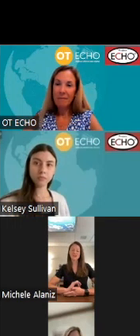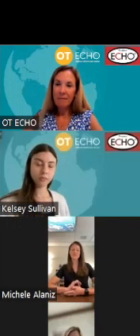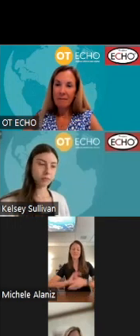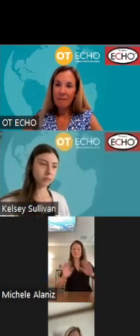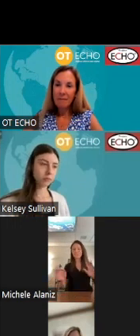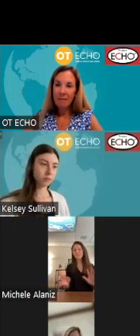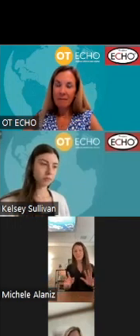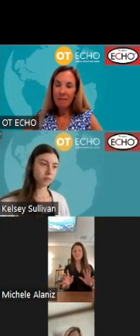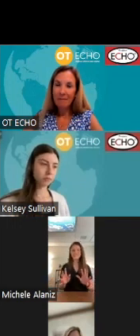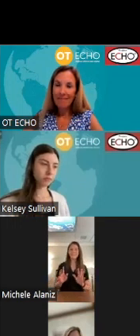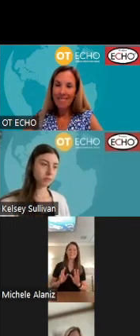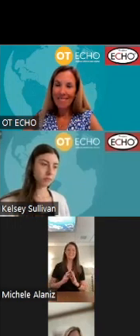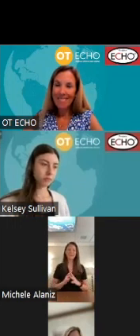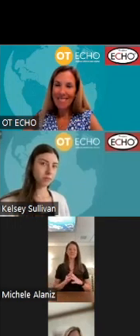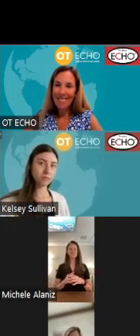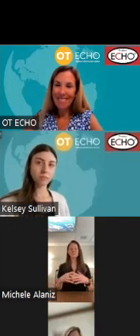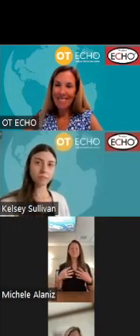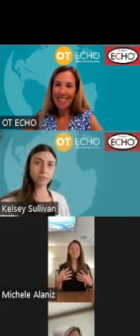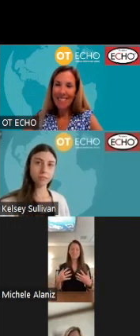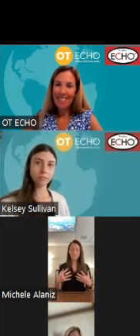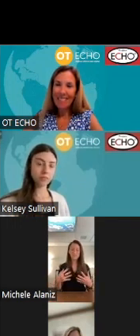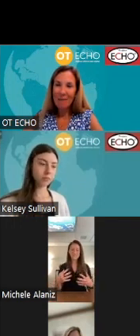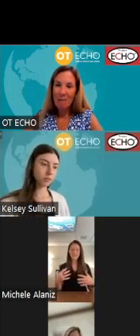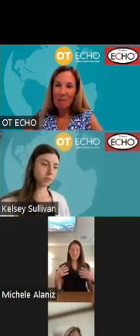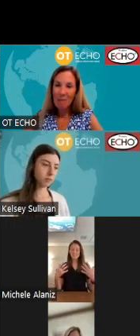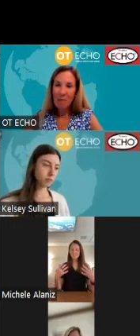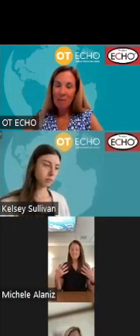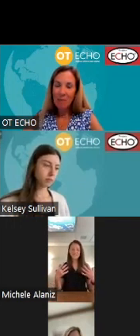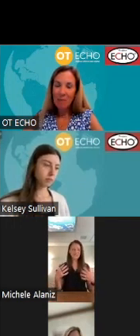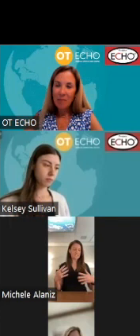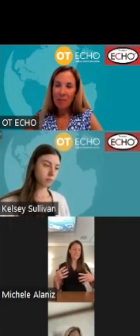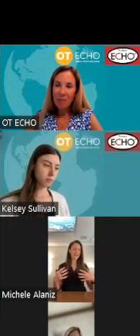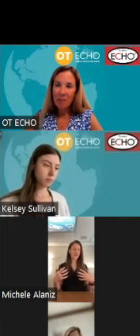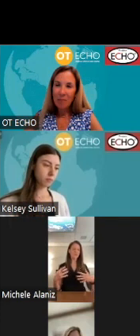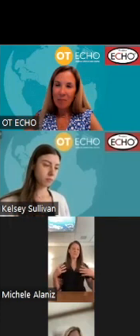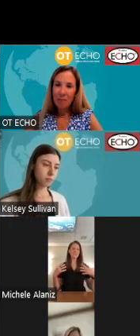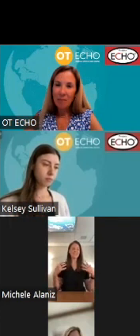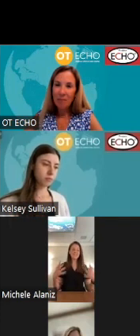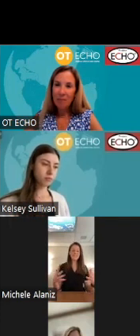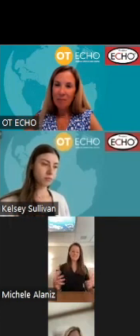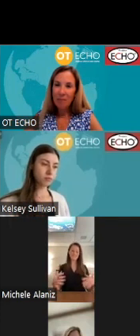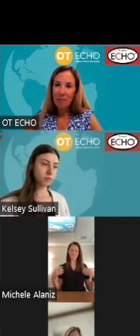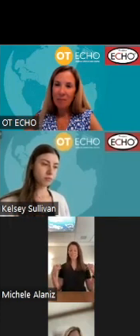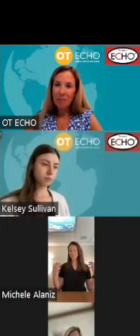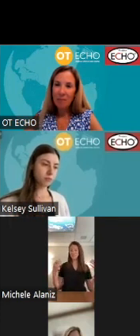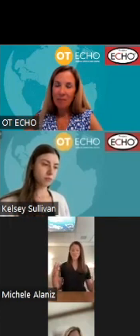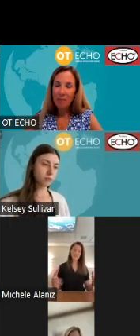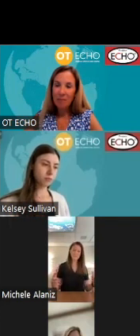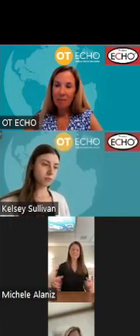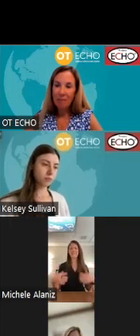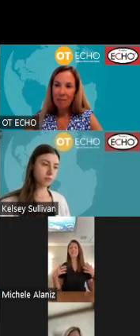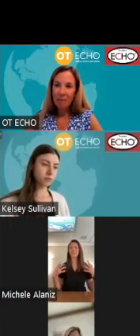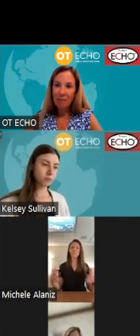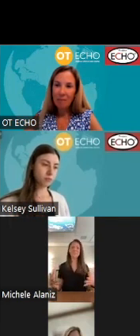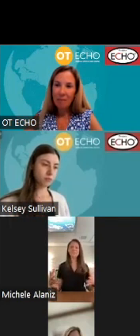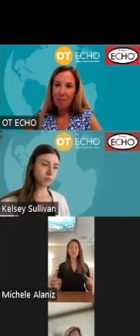So that's a lot, that's a mouthful, but essentially, executive function is how we engage and stay